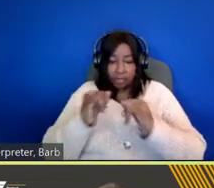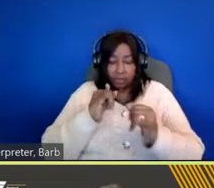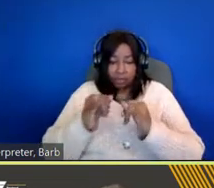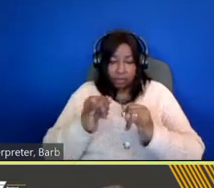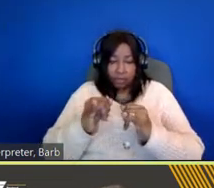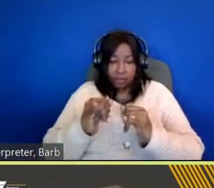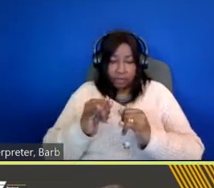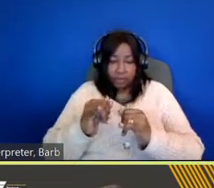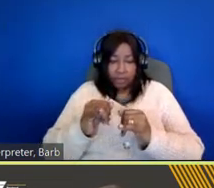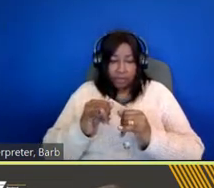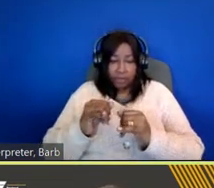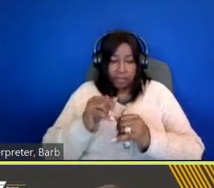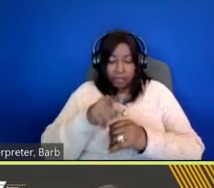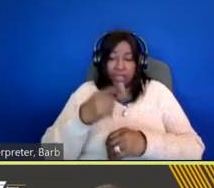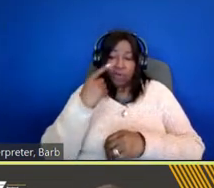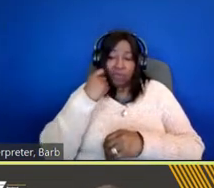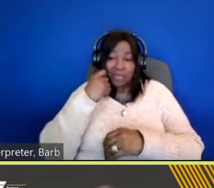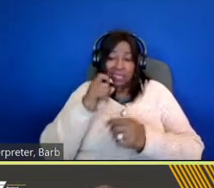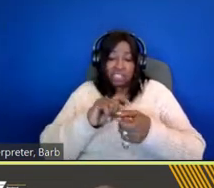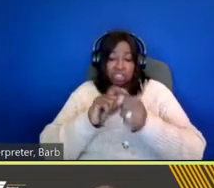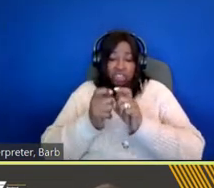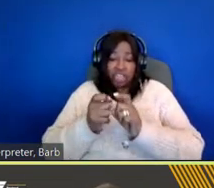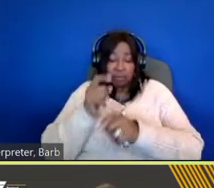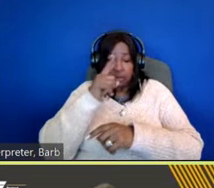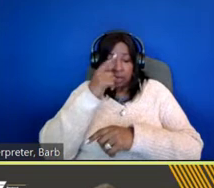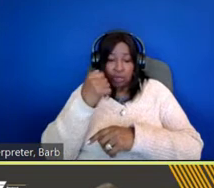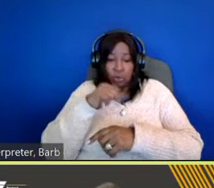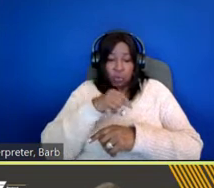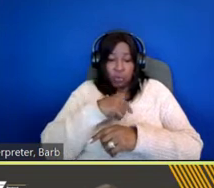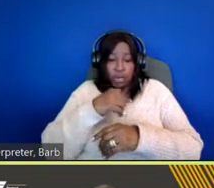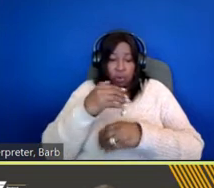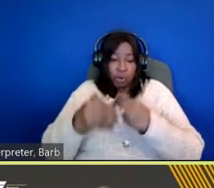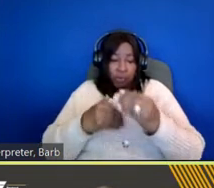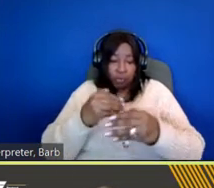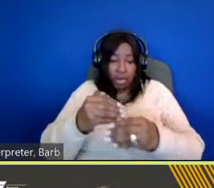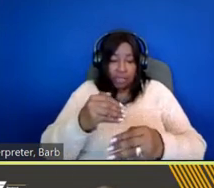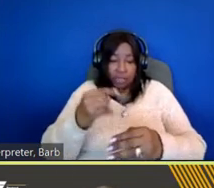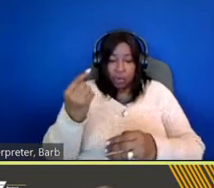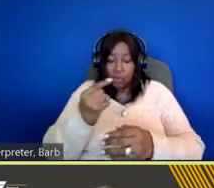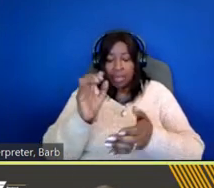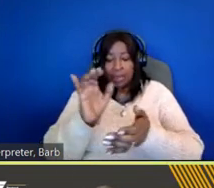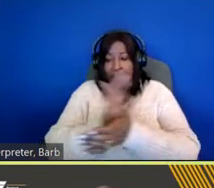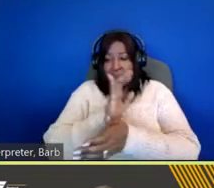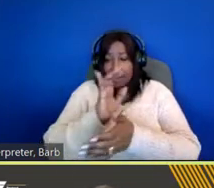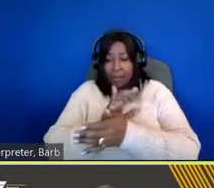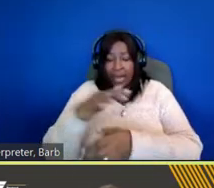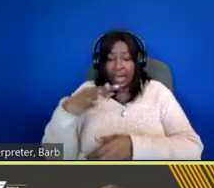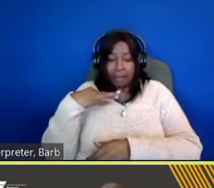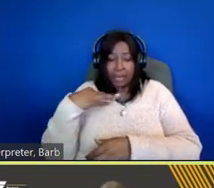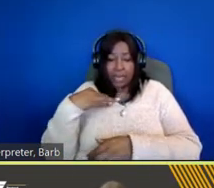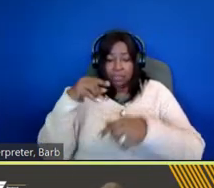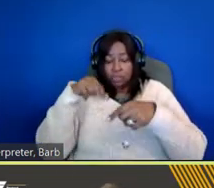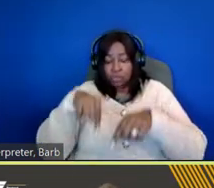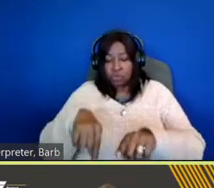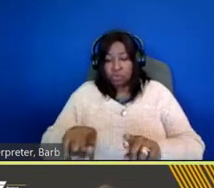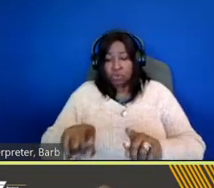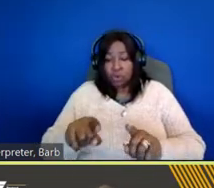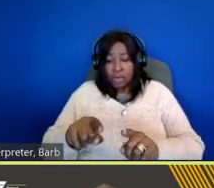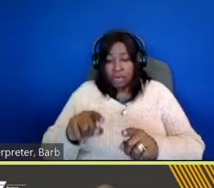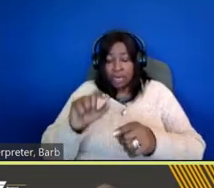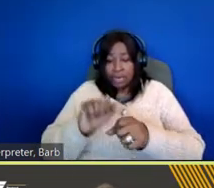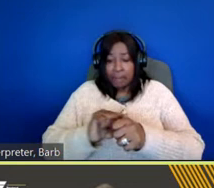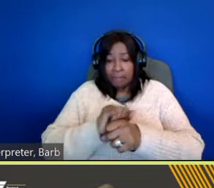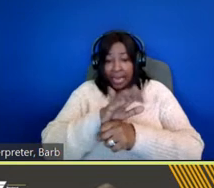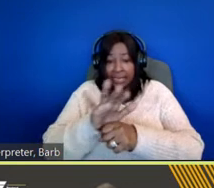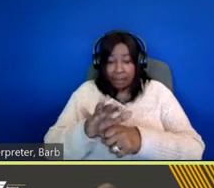That has recently changed because we were processing only paper applications throughout the pandemic to, again, make